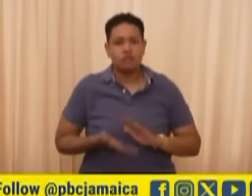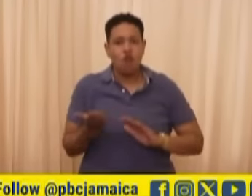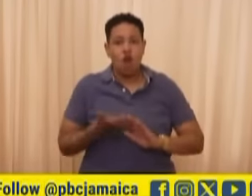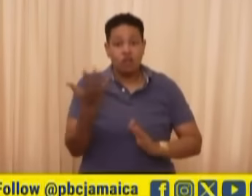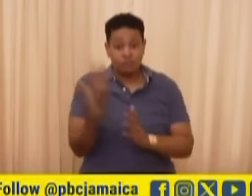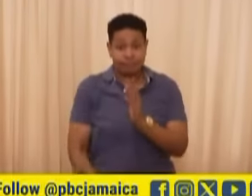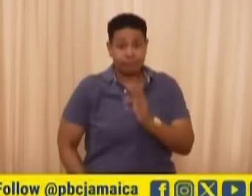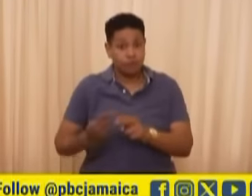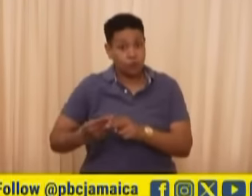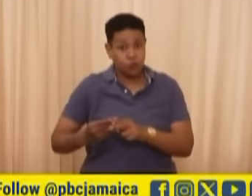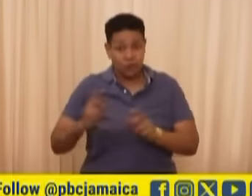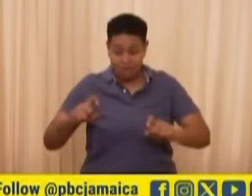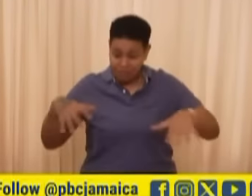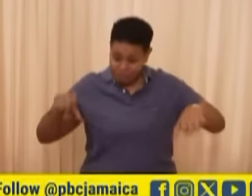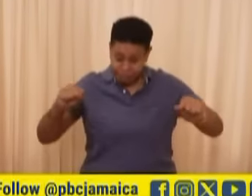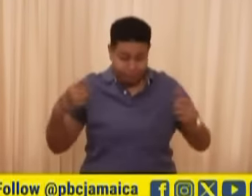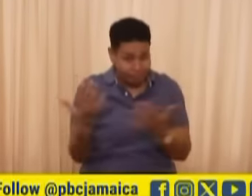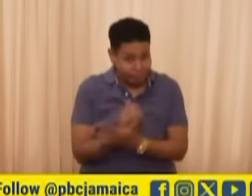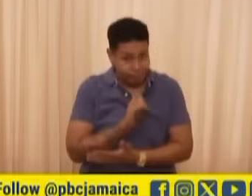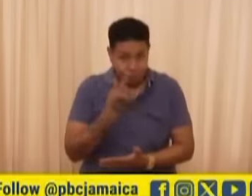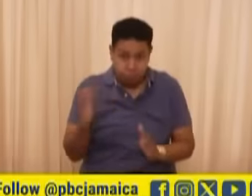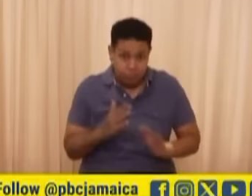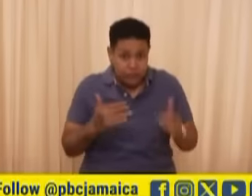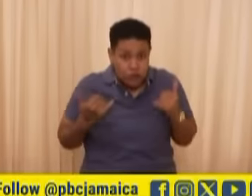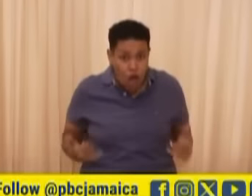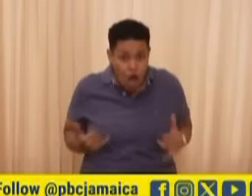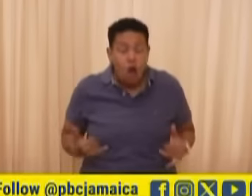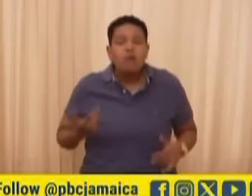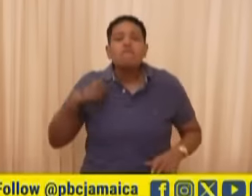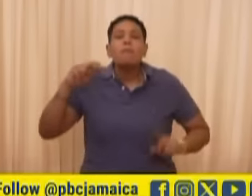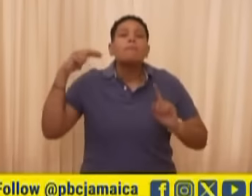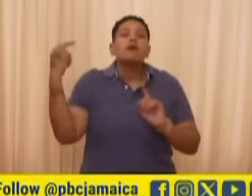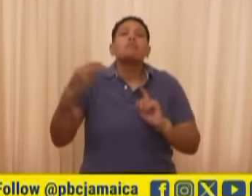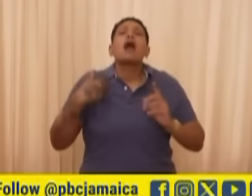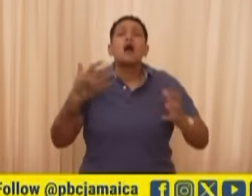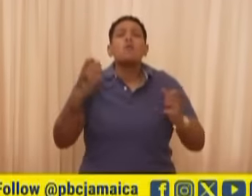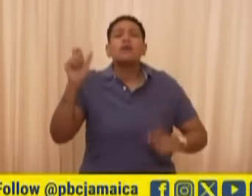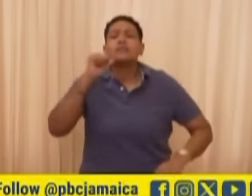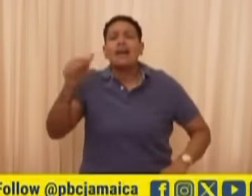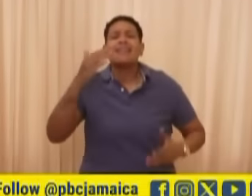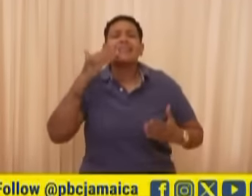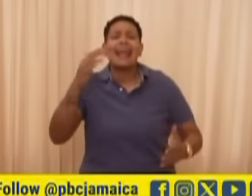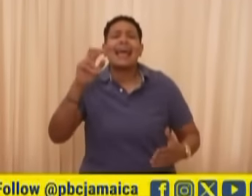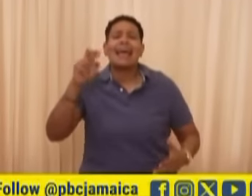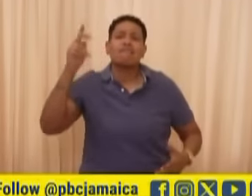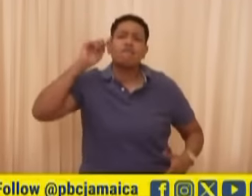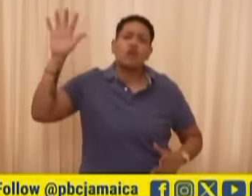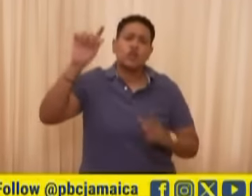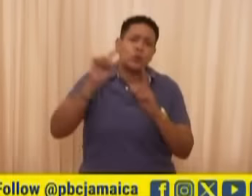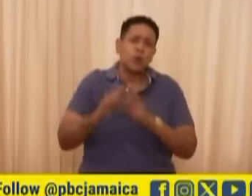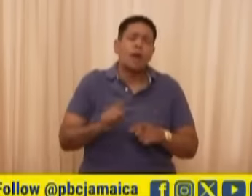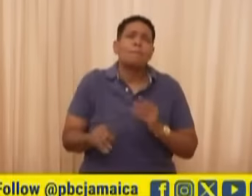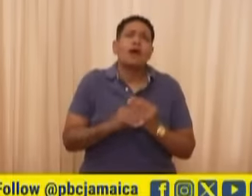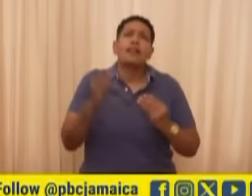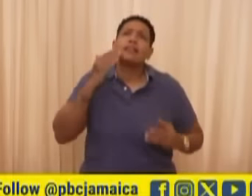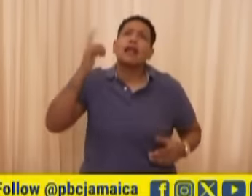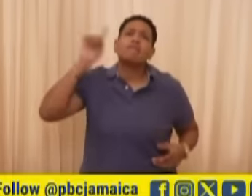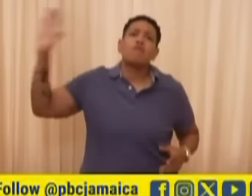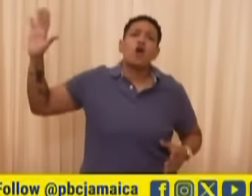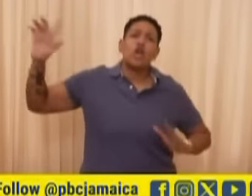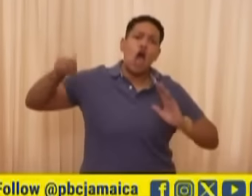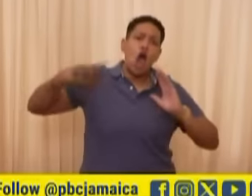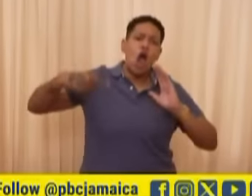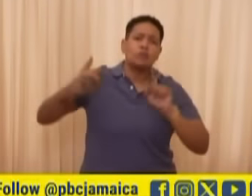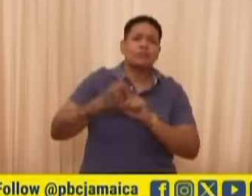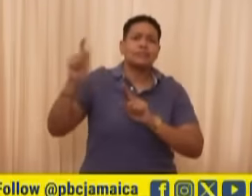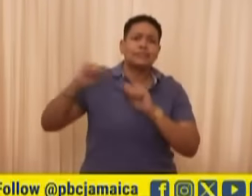out. From that perspective, I want to not thank Evan for his words, but thank him for the hours